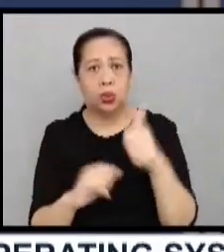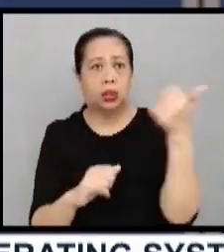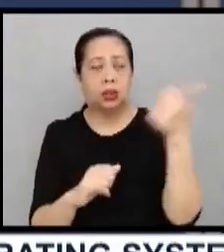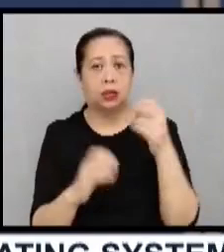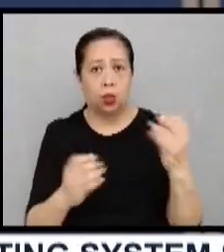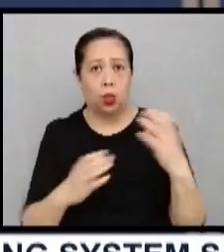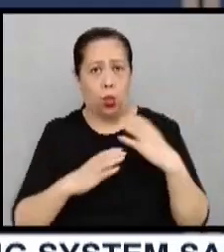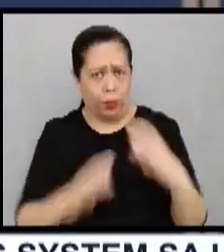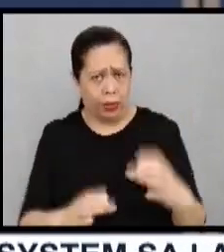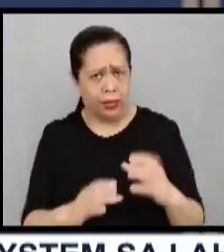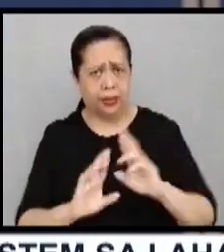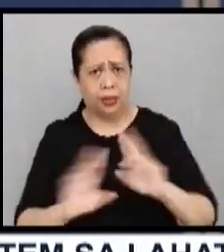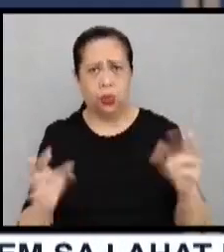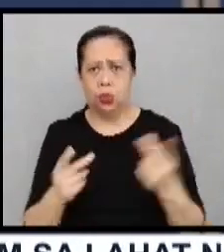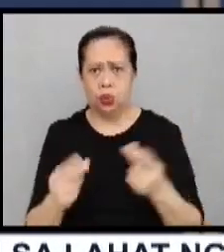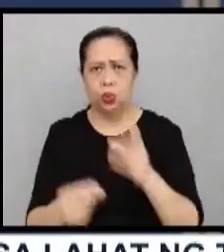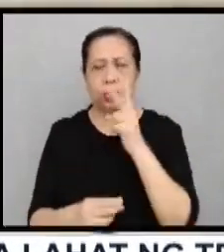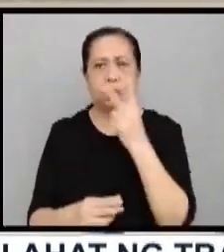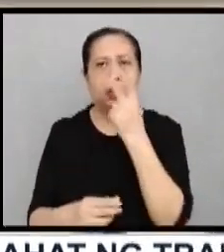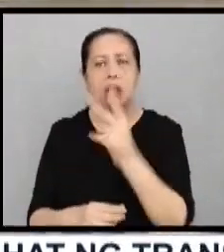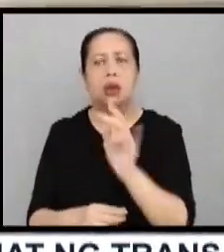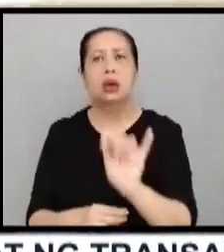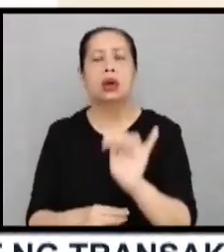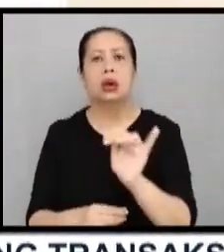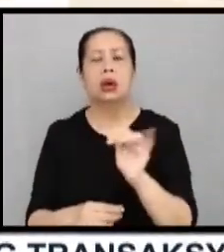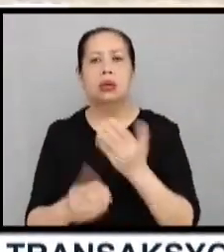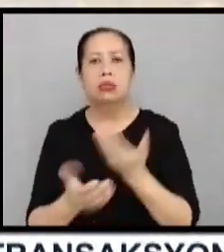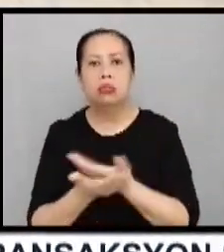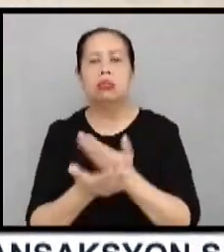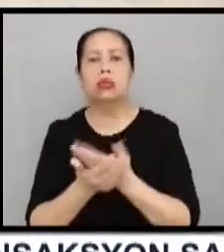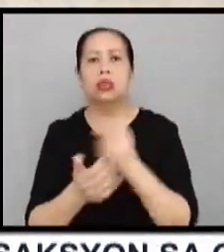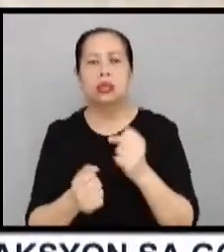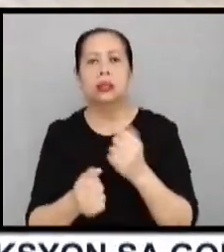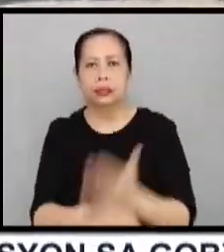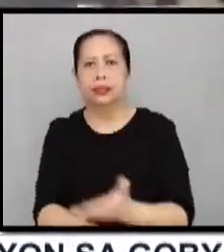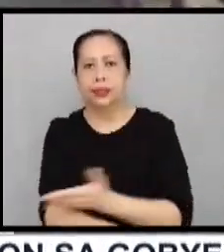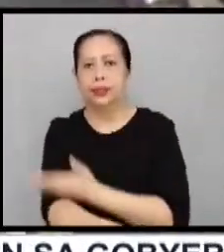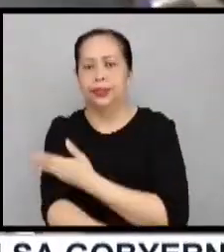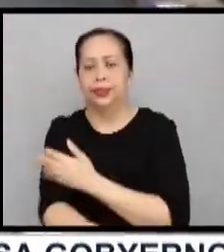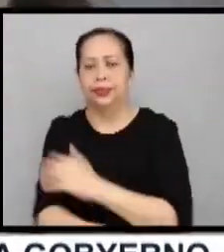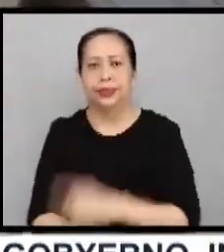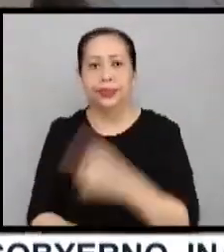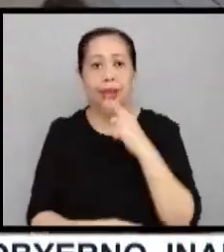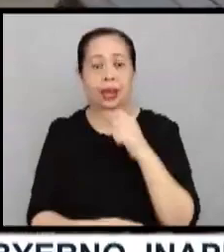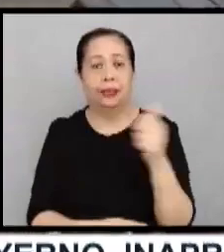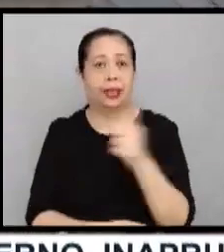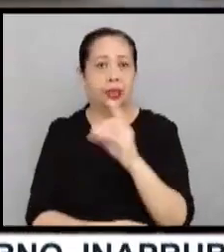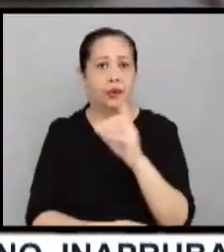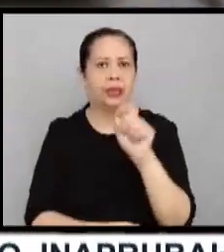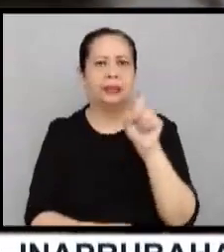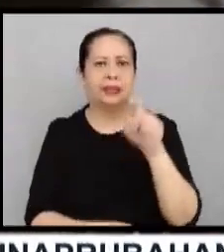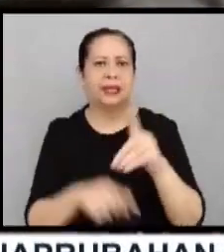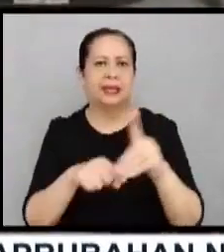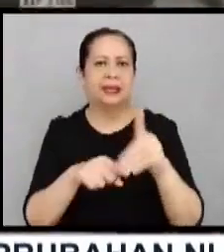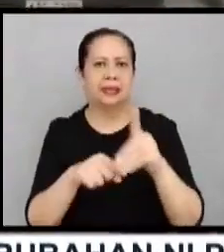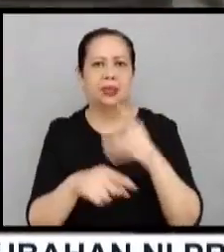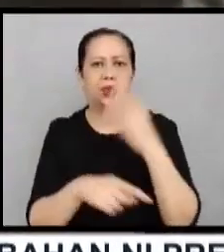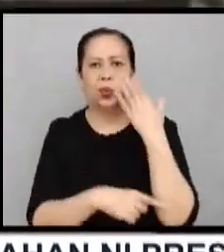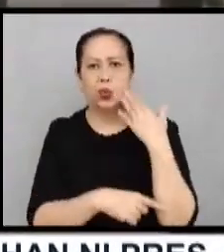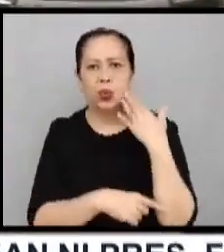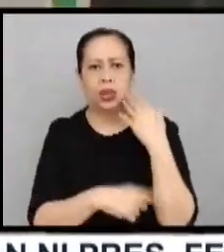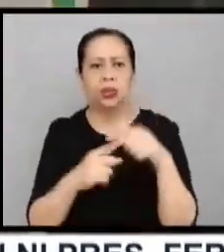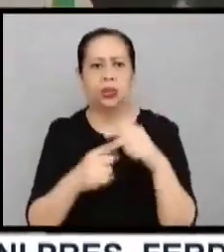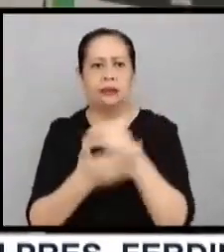do, you will see the difference. Ayon sa Transportation Department, disiplina pa ang kulang upang maiwasan ang